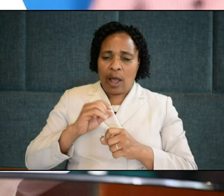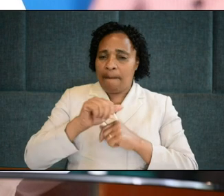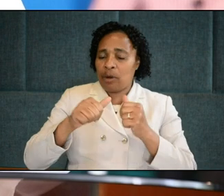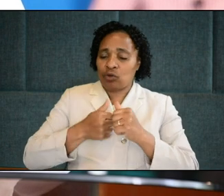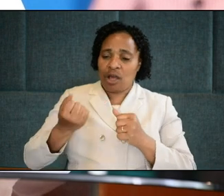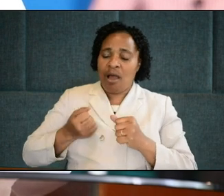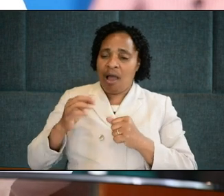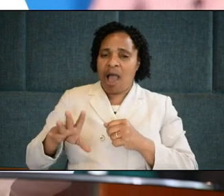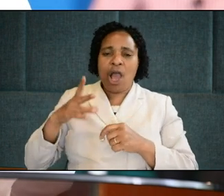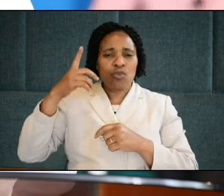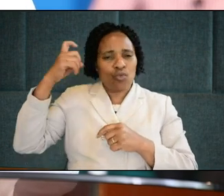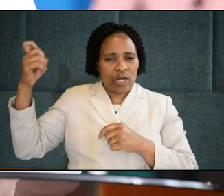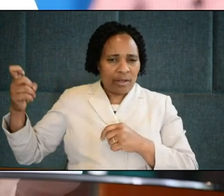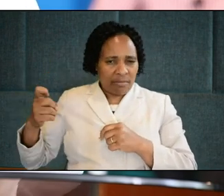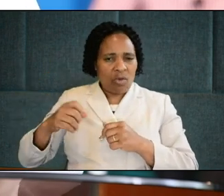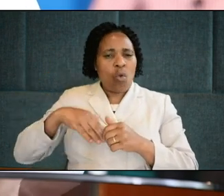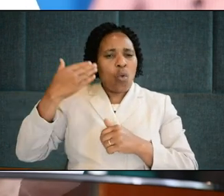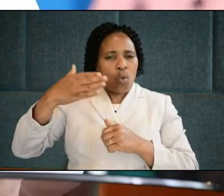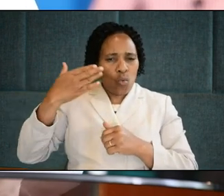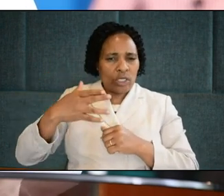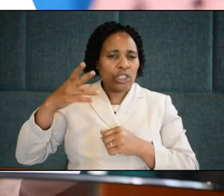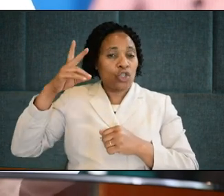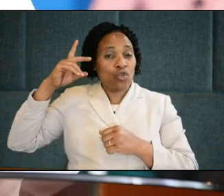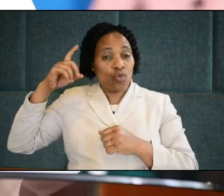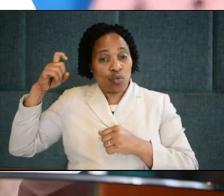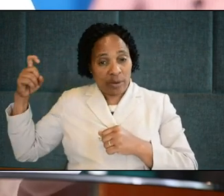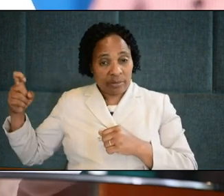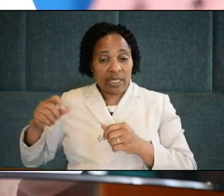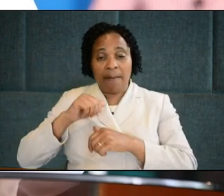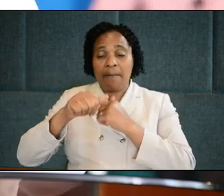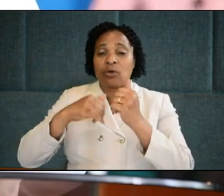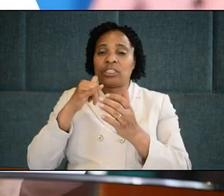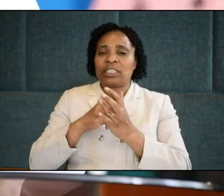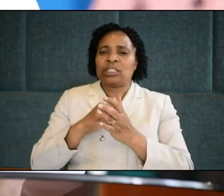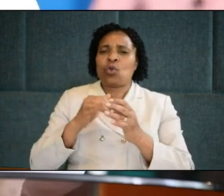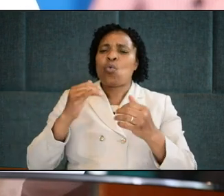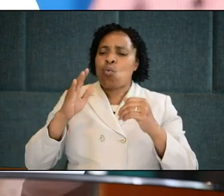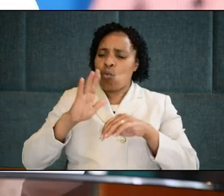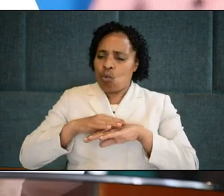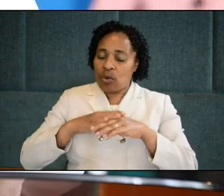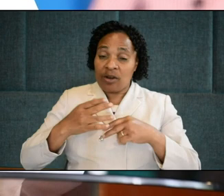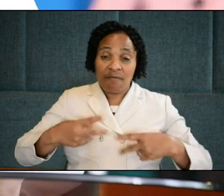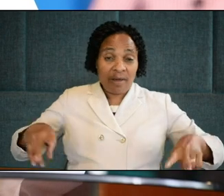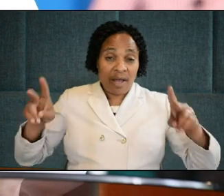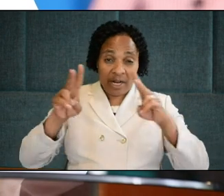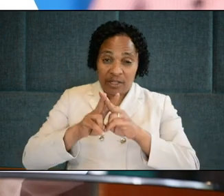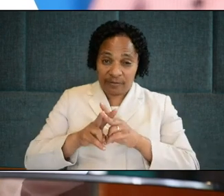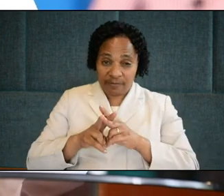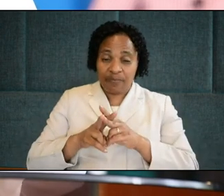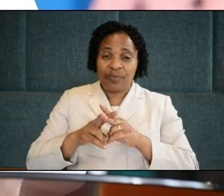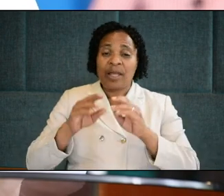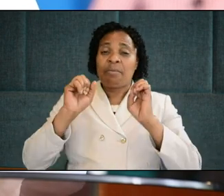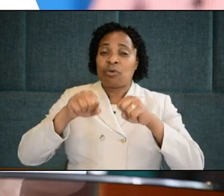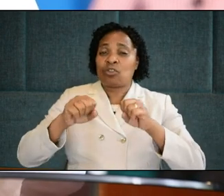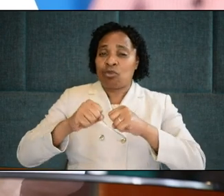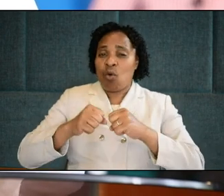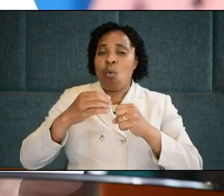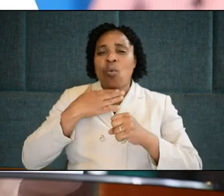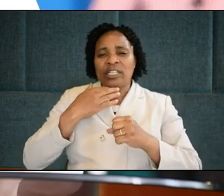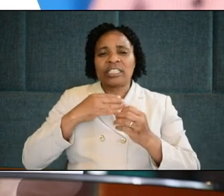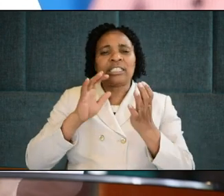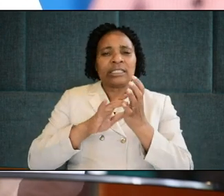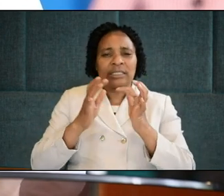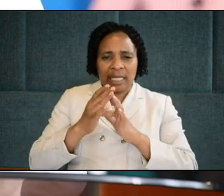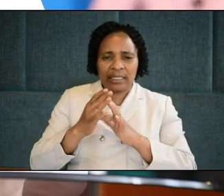and often thinks about it. She wants to have good values and make good decisions. She just wants Jesus and his good